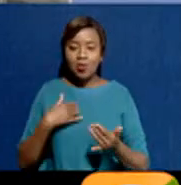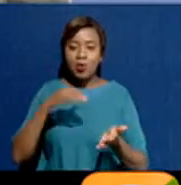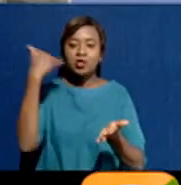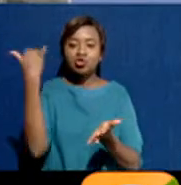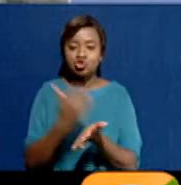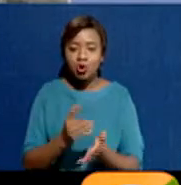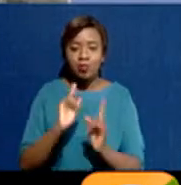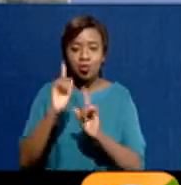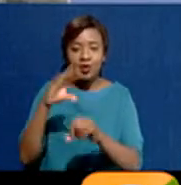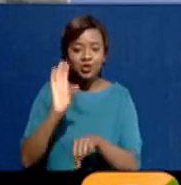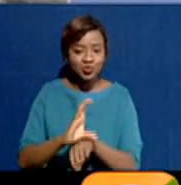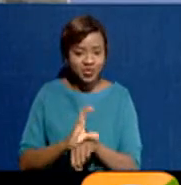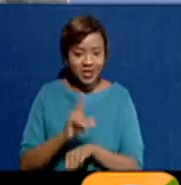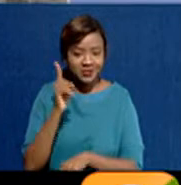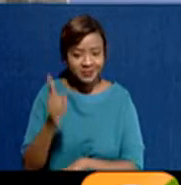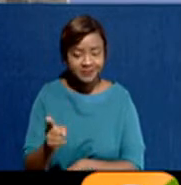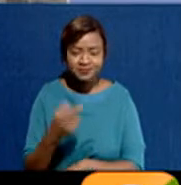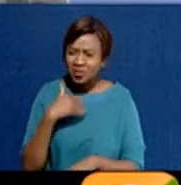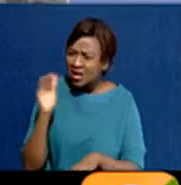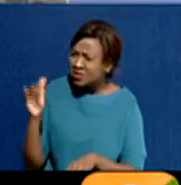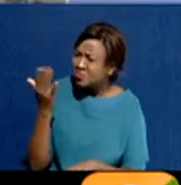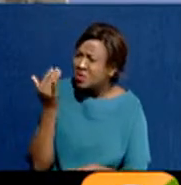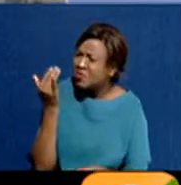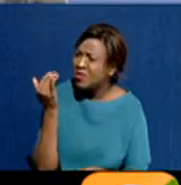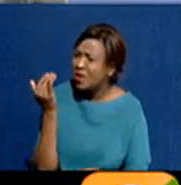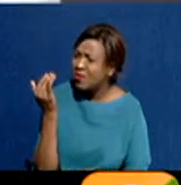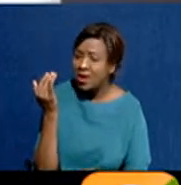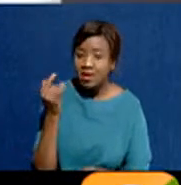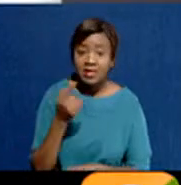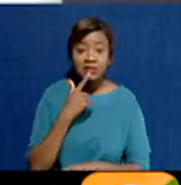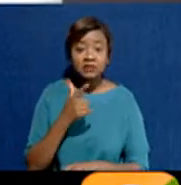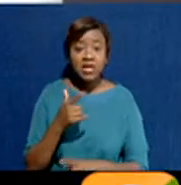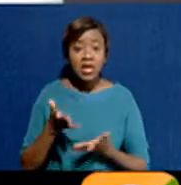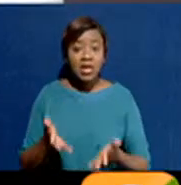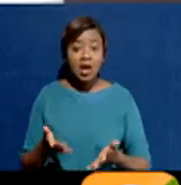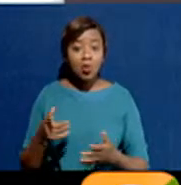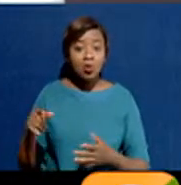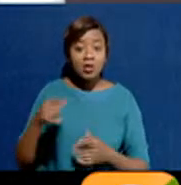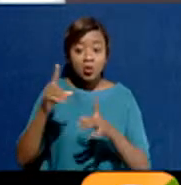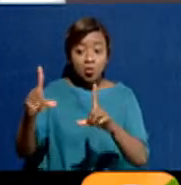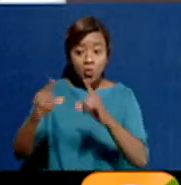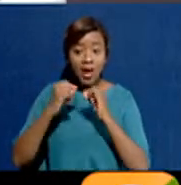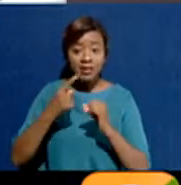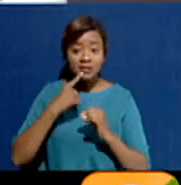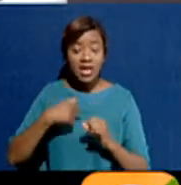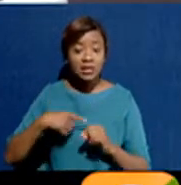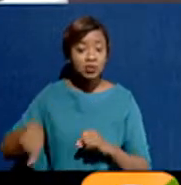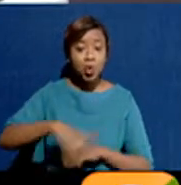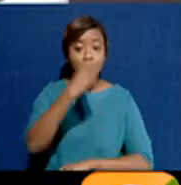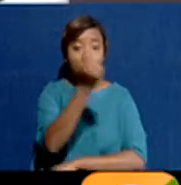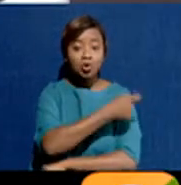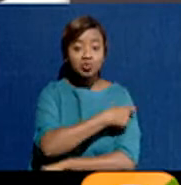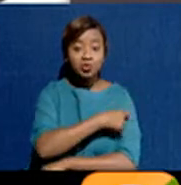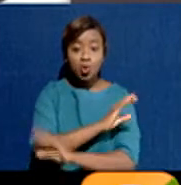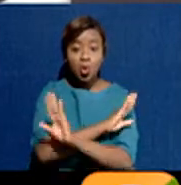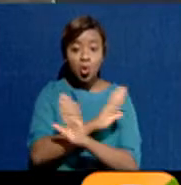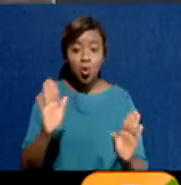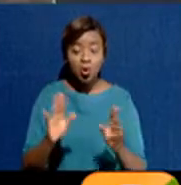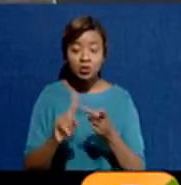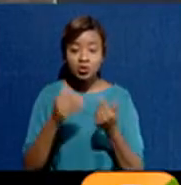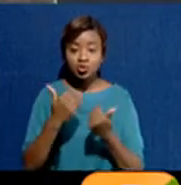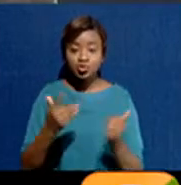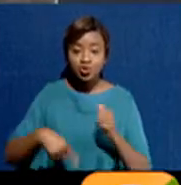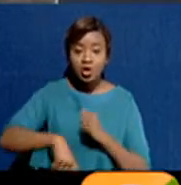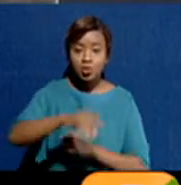asked why. Because now we are told we should not go to hospital and children should not go